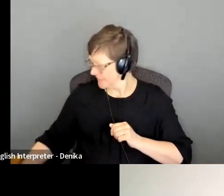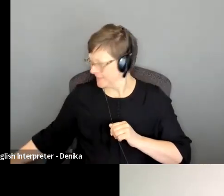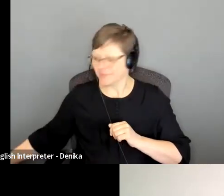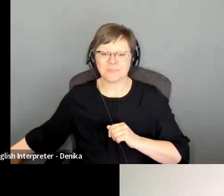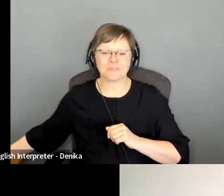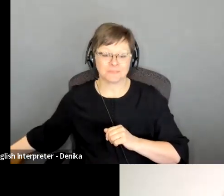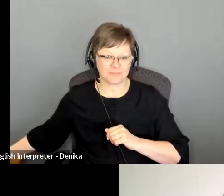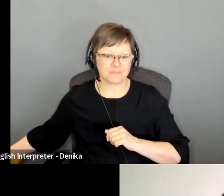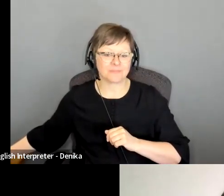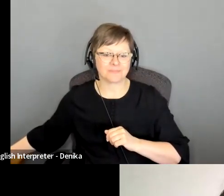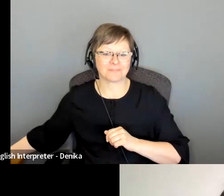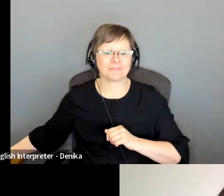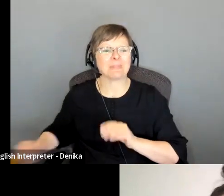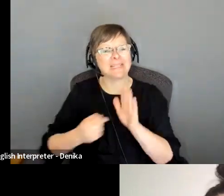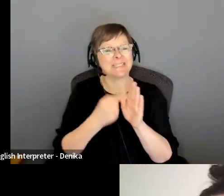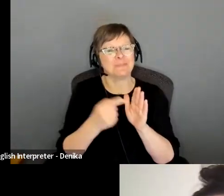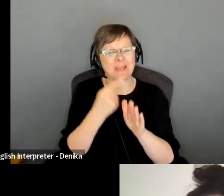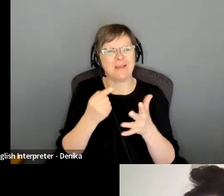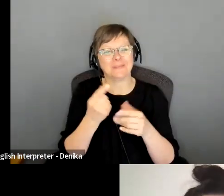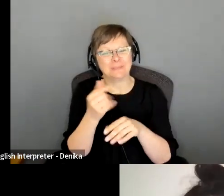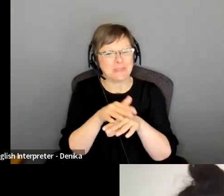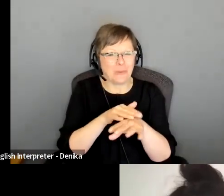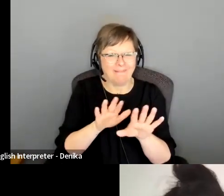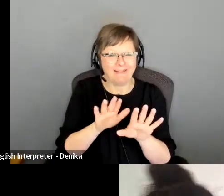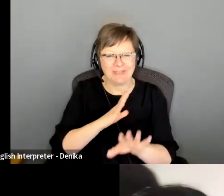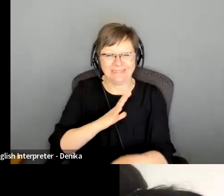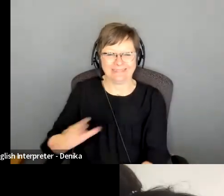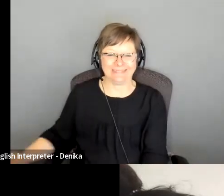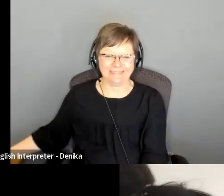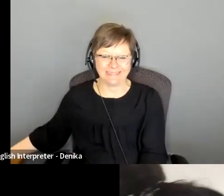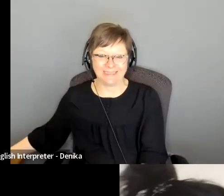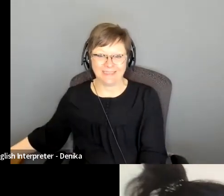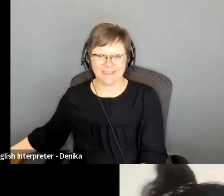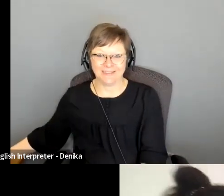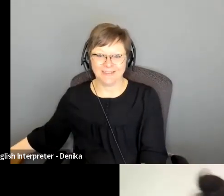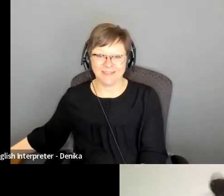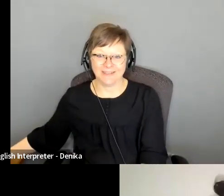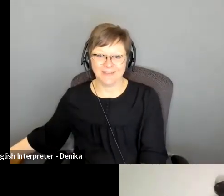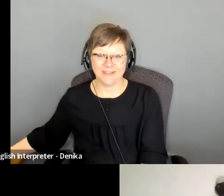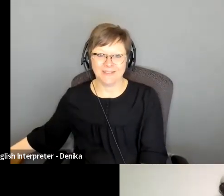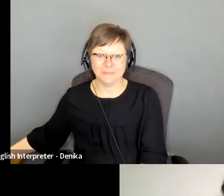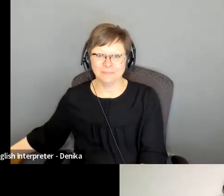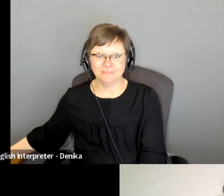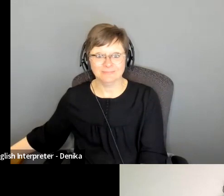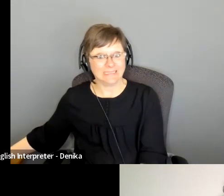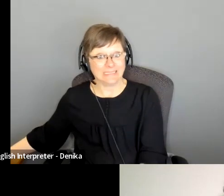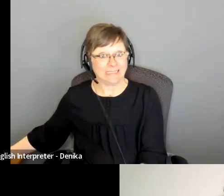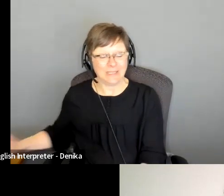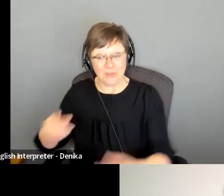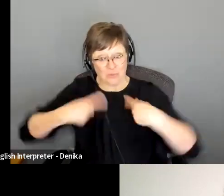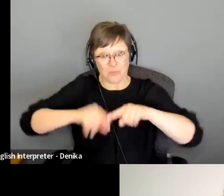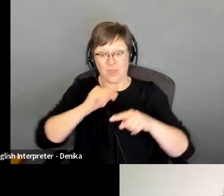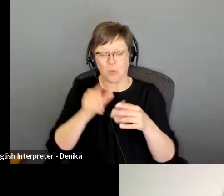Sometimes they take a moment to start. I understand. This is not a setup to critique people's responses